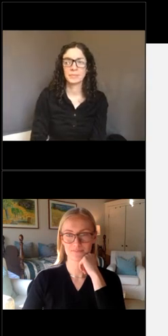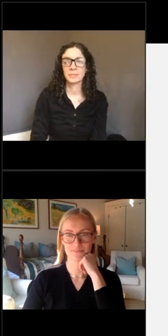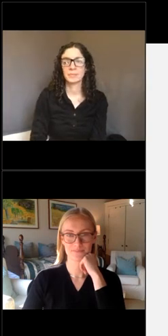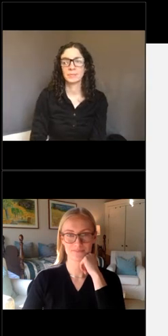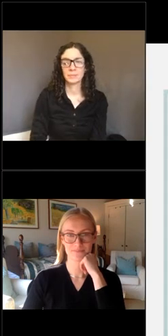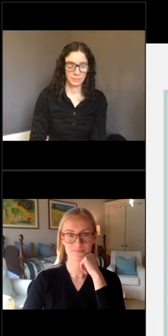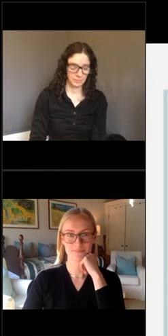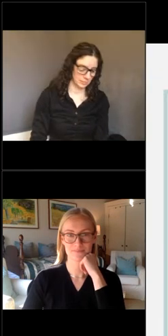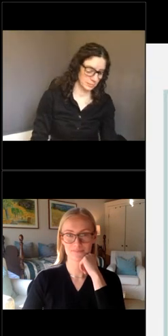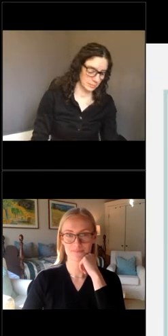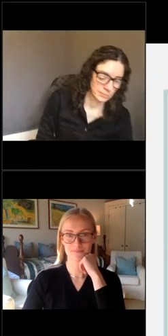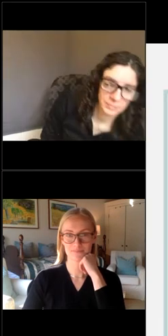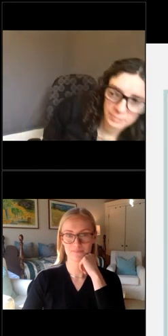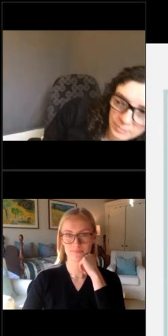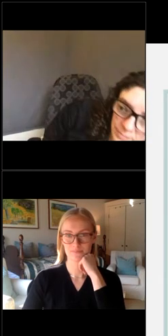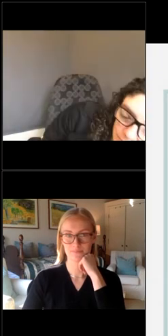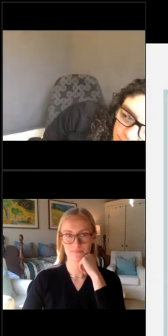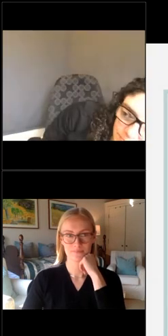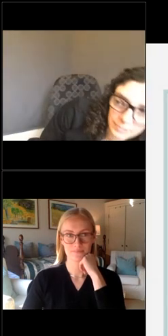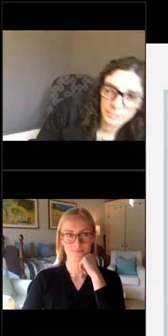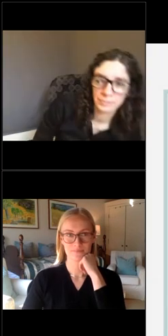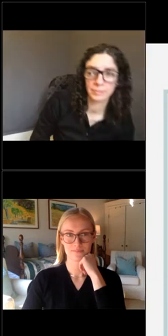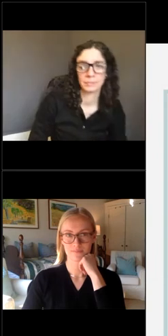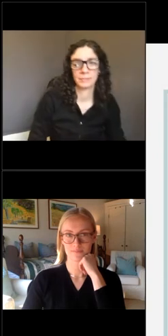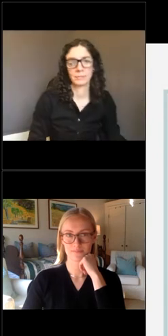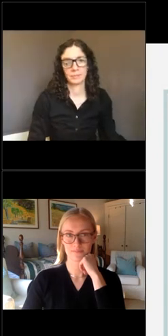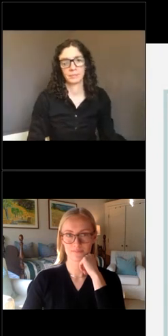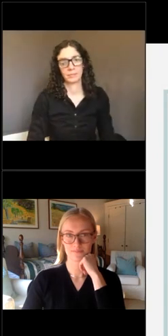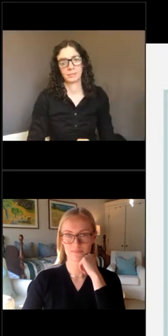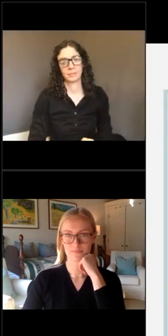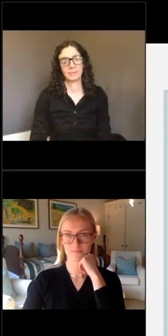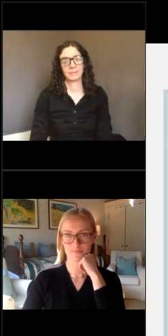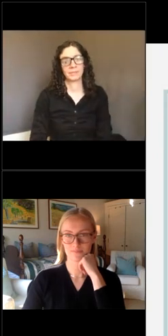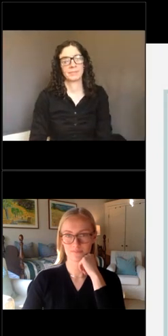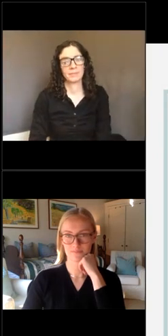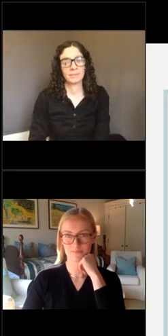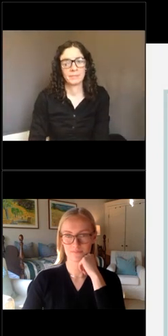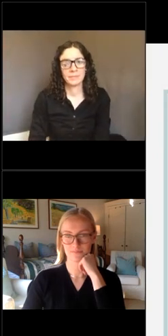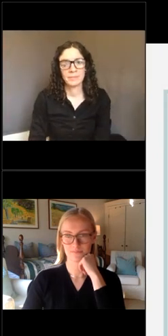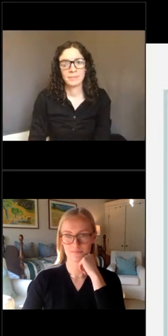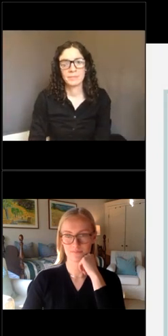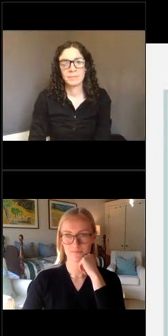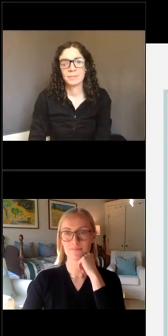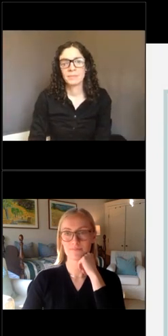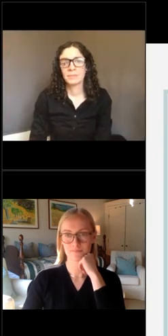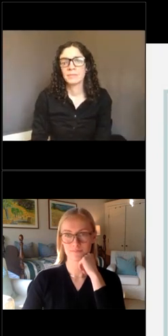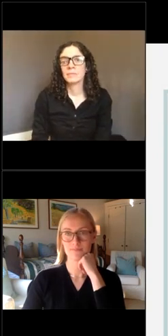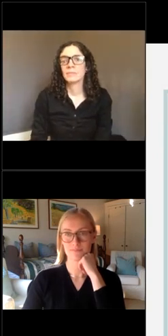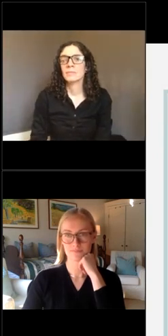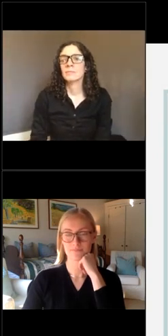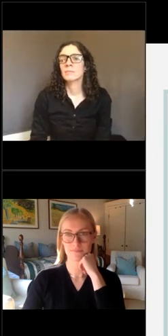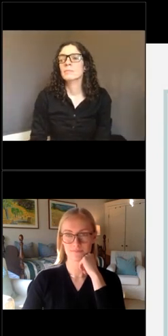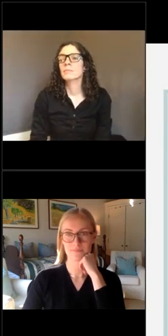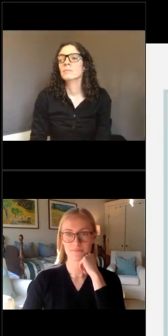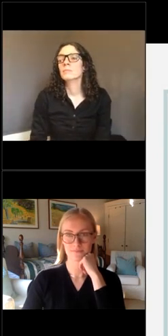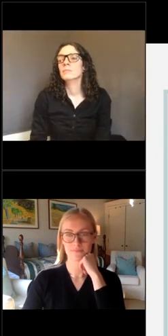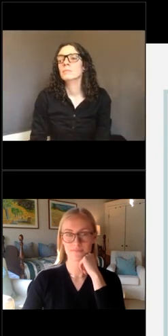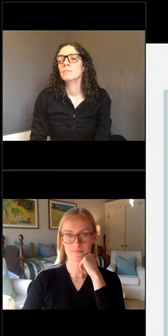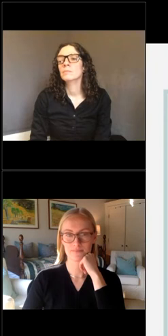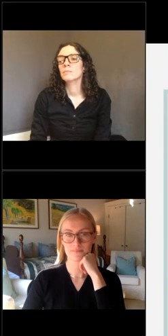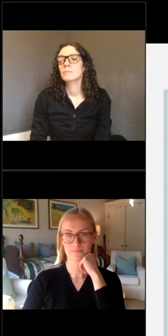Next slide, please. Now, we did shortcut sort of phrasing for the